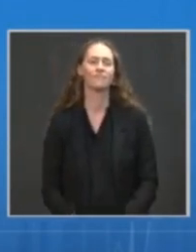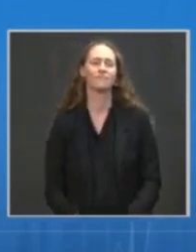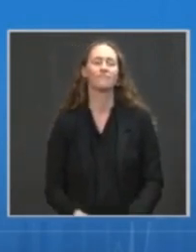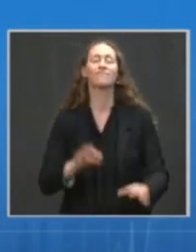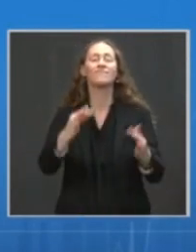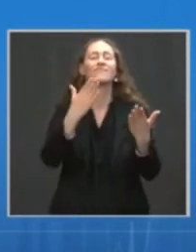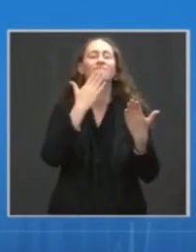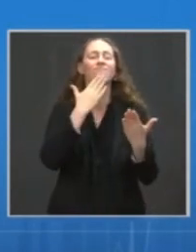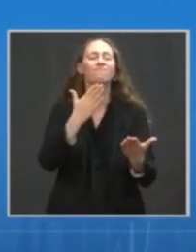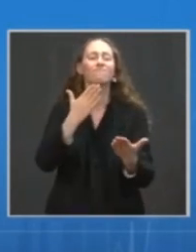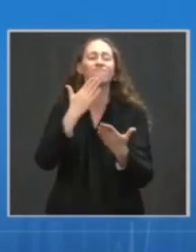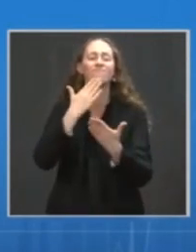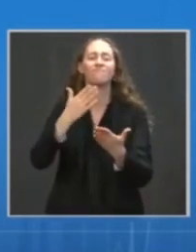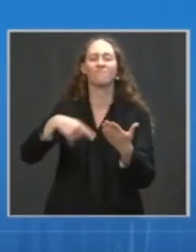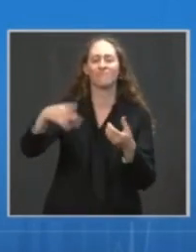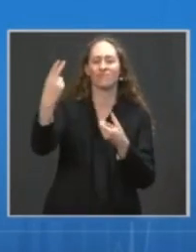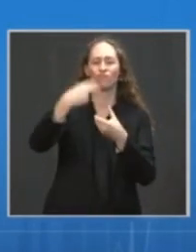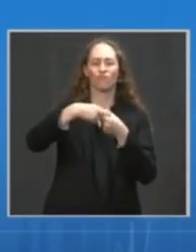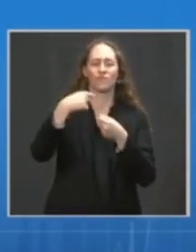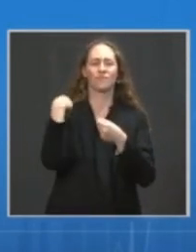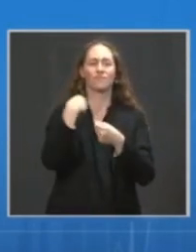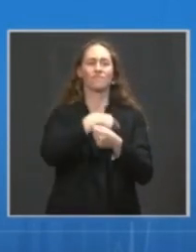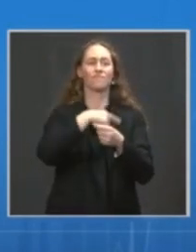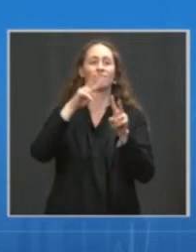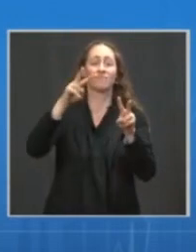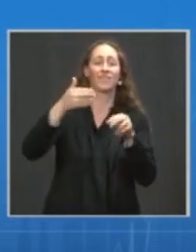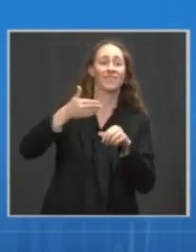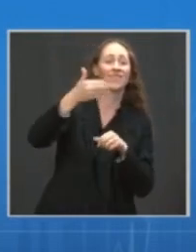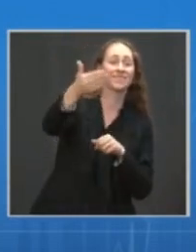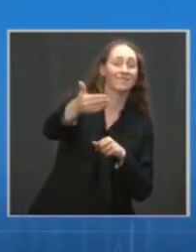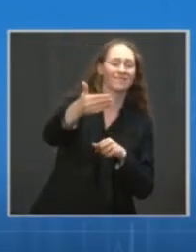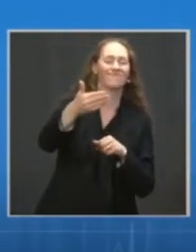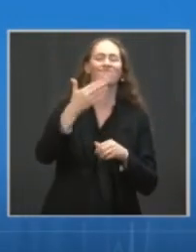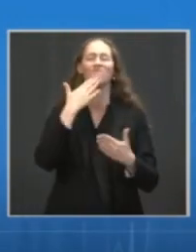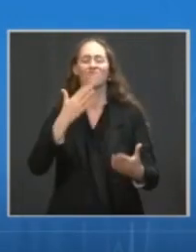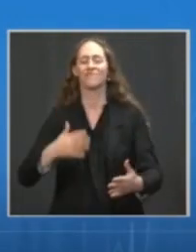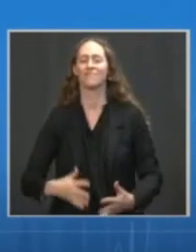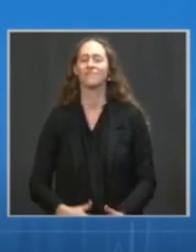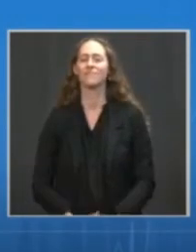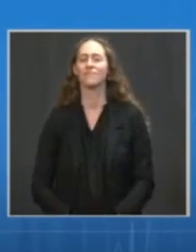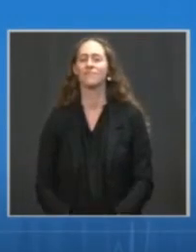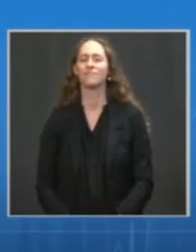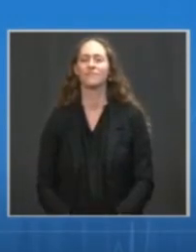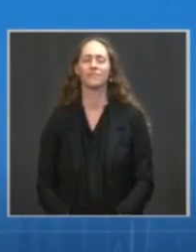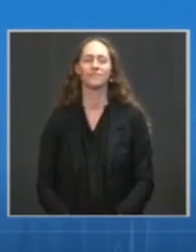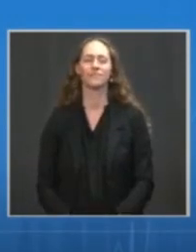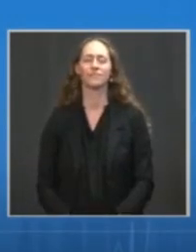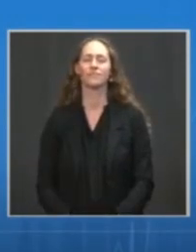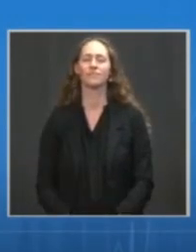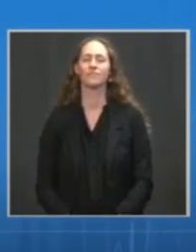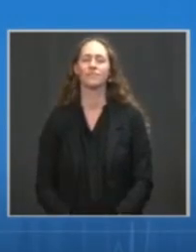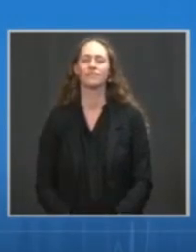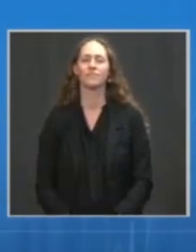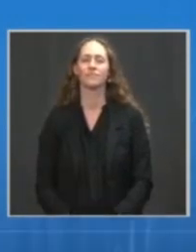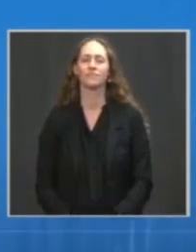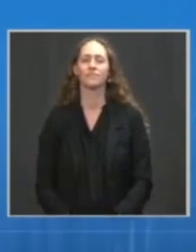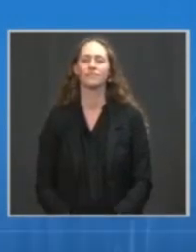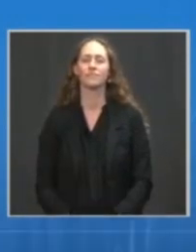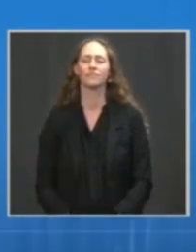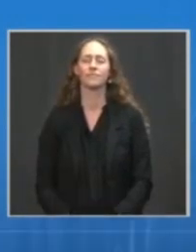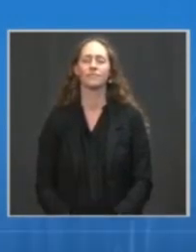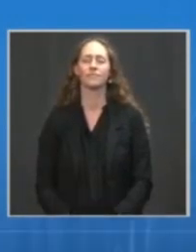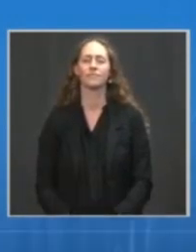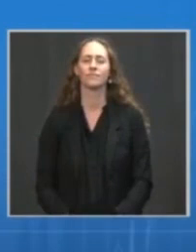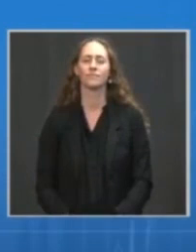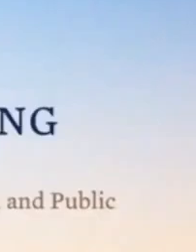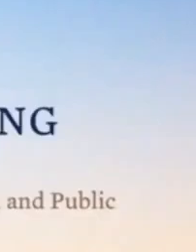for today. I look forward to the next briefing. Thank you. So that's certainly very, very different than when Trump used to do these. And then I